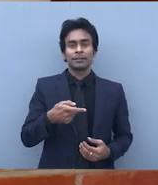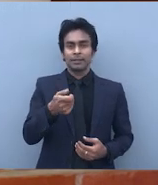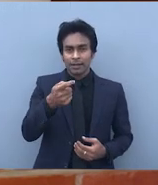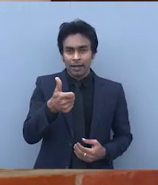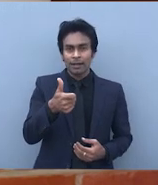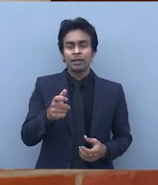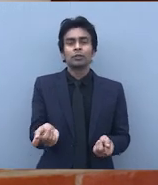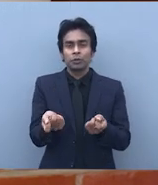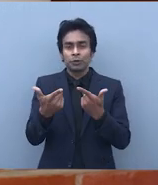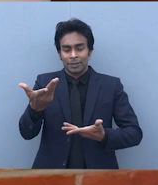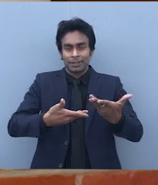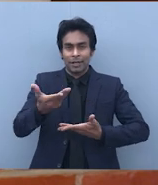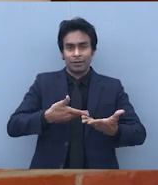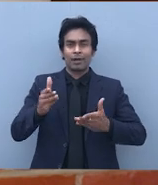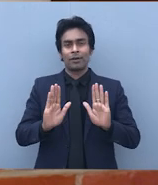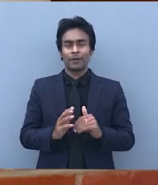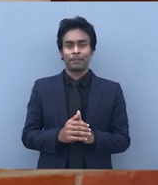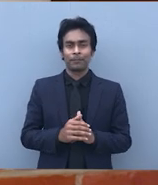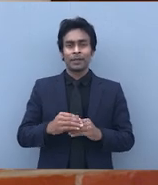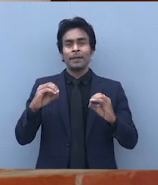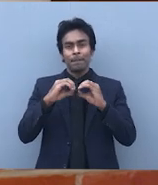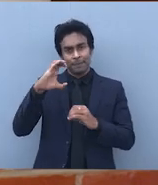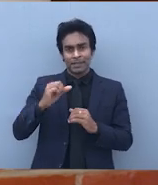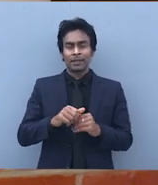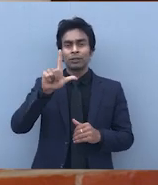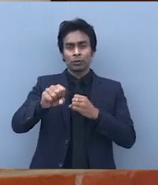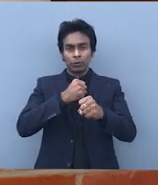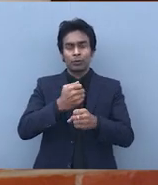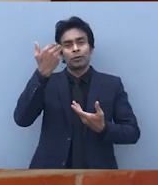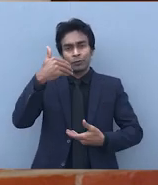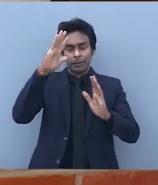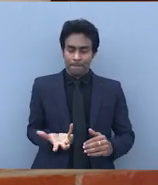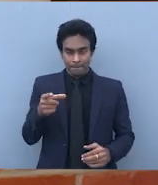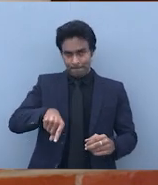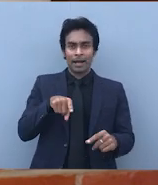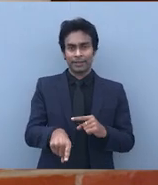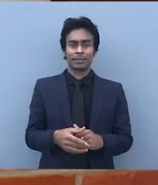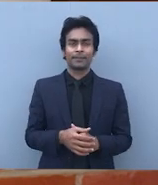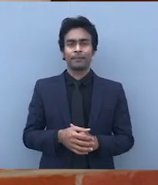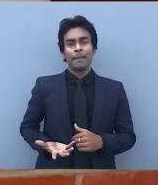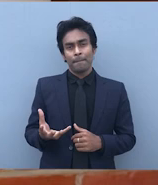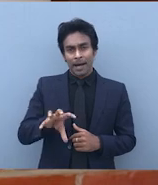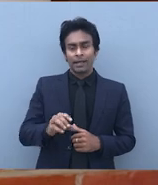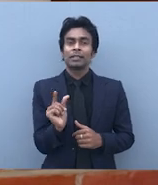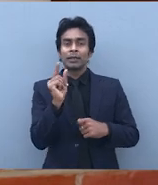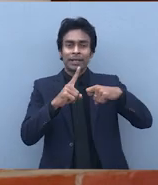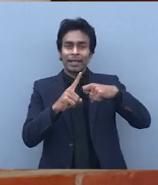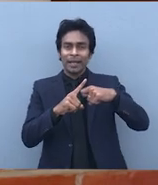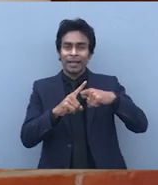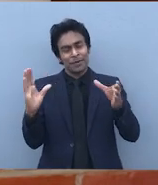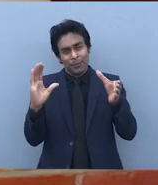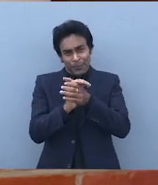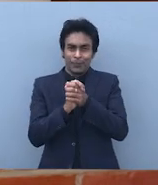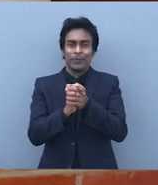economic opportunities. And this year, the British Council is celebrating 70 years in what is now Bangladesh. Bangladesh is a